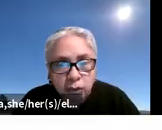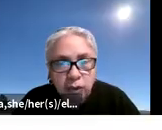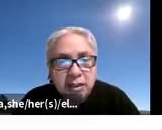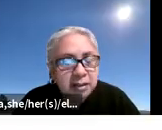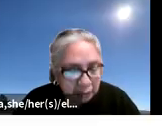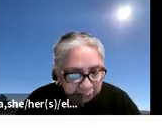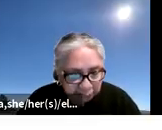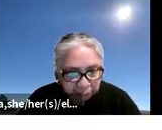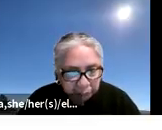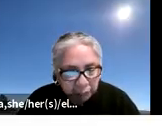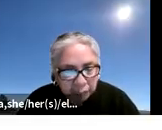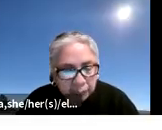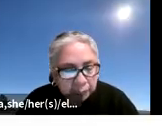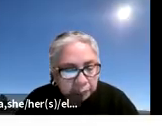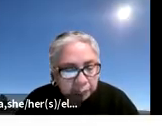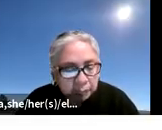fostering choice.